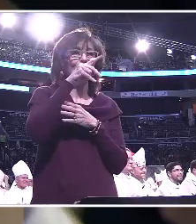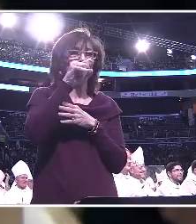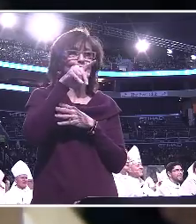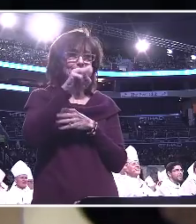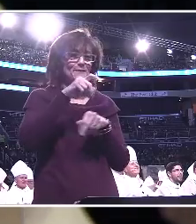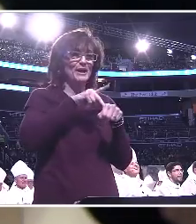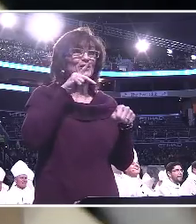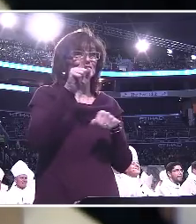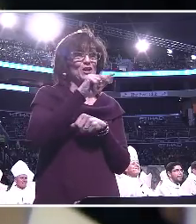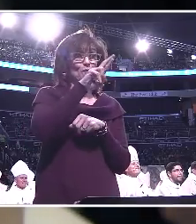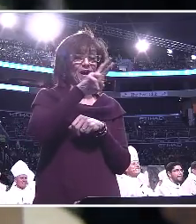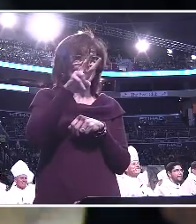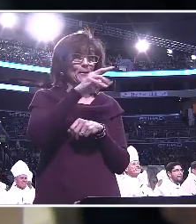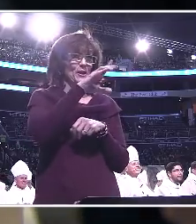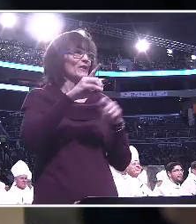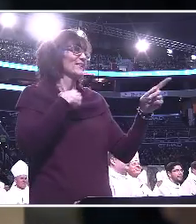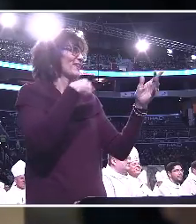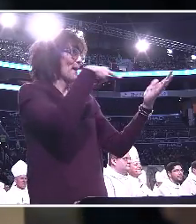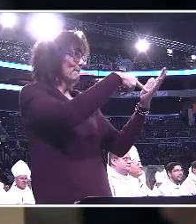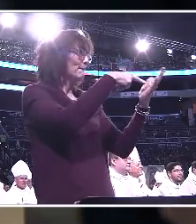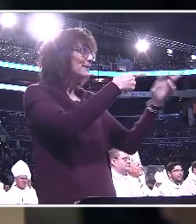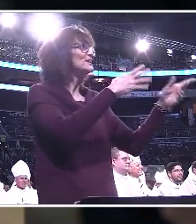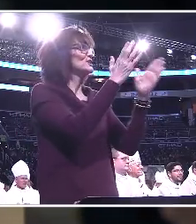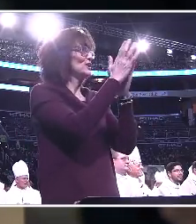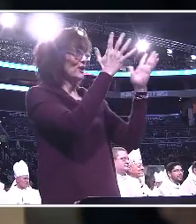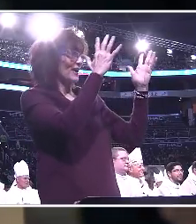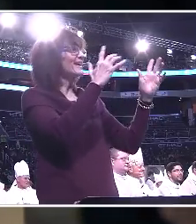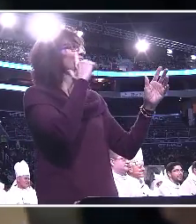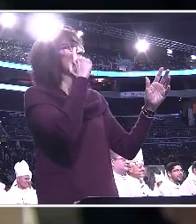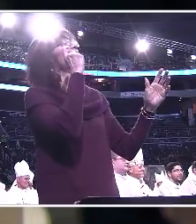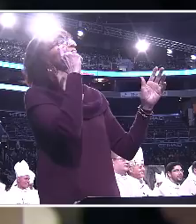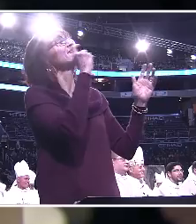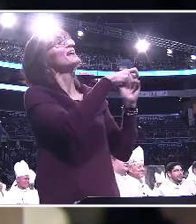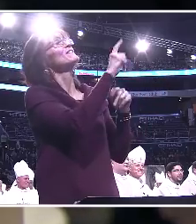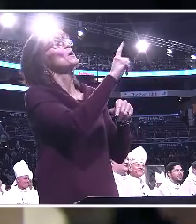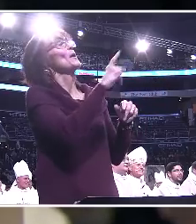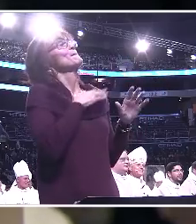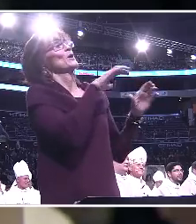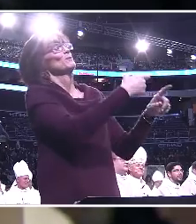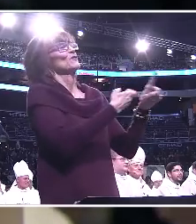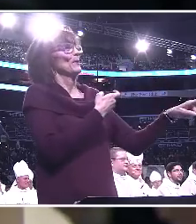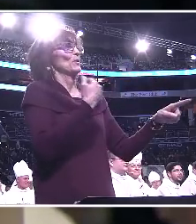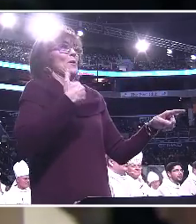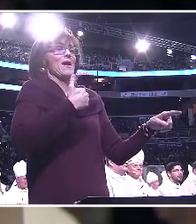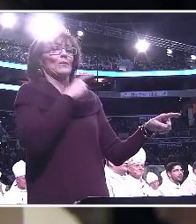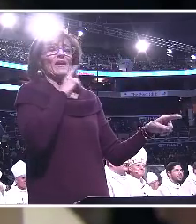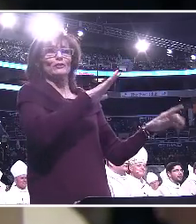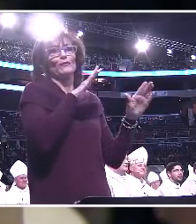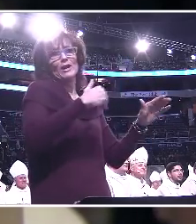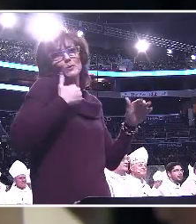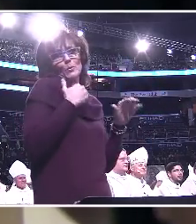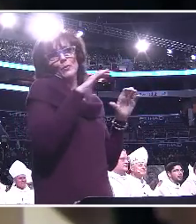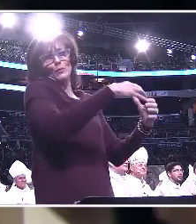yes, the obligatory cheer by which I can identify where my group is sitting. Thank you. And we do have a great youth group. We really do.